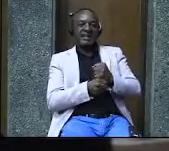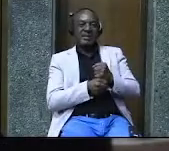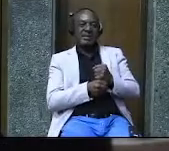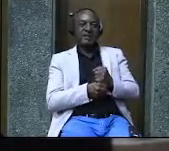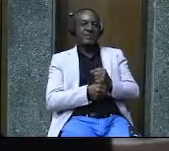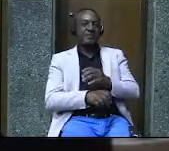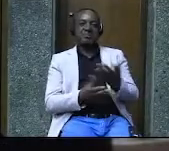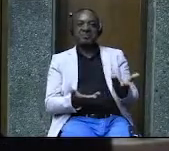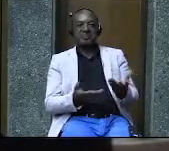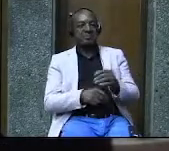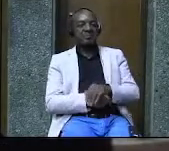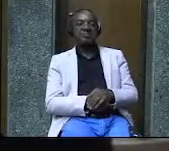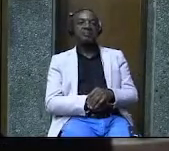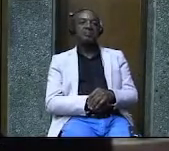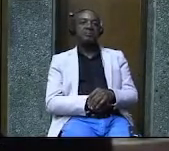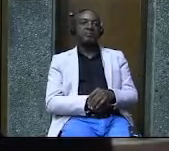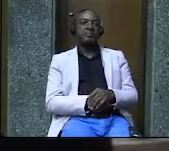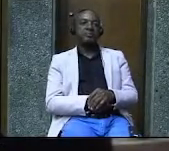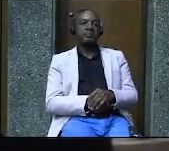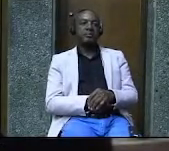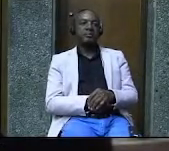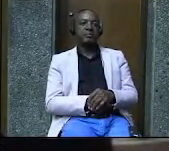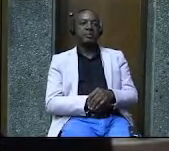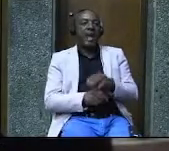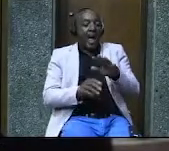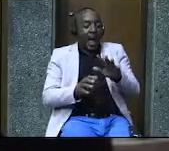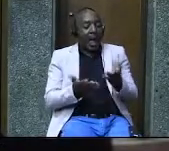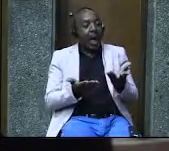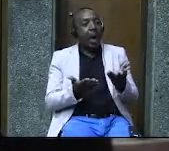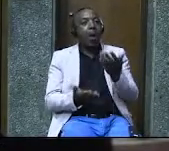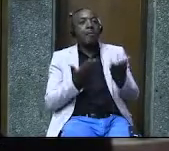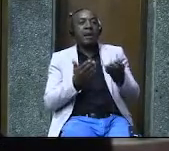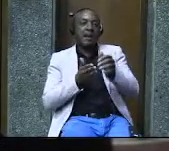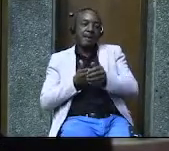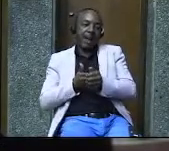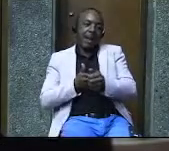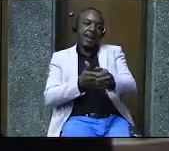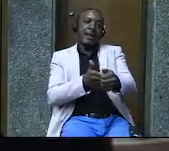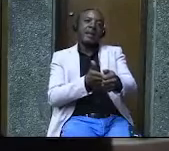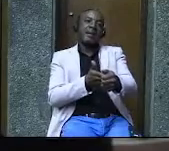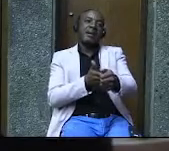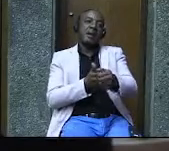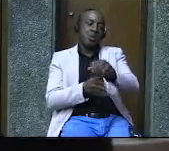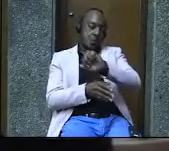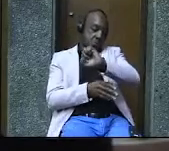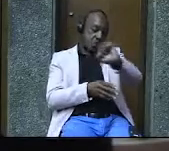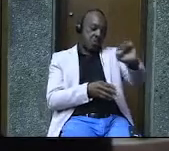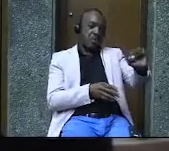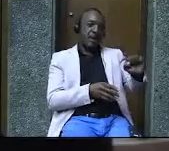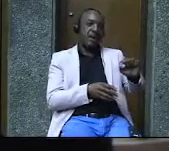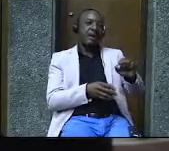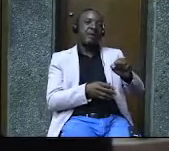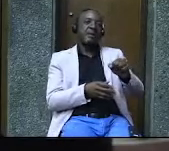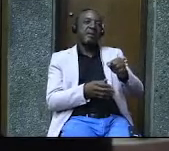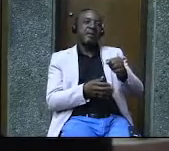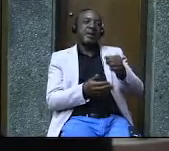10 years. So, how about by tapele, baka before lona maybe le katswa ka hara muso